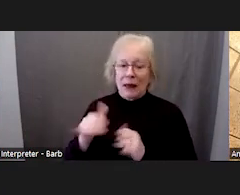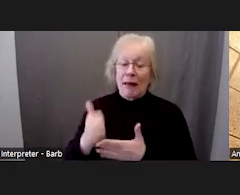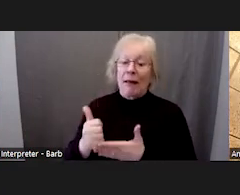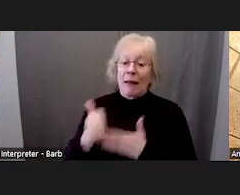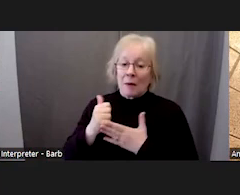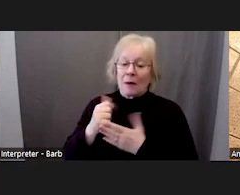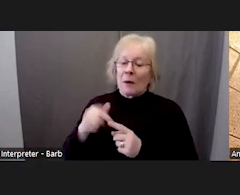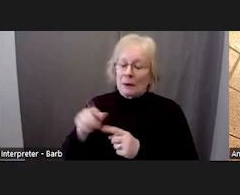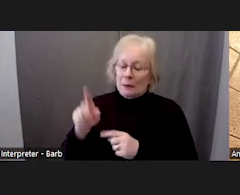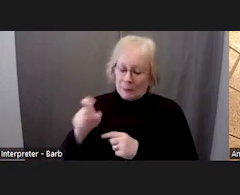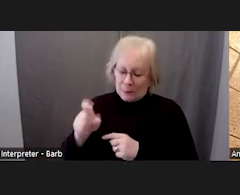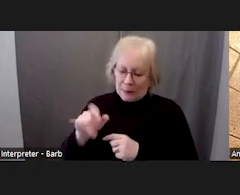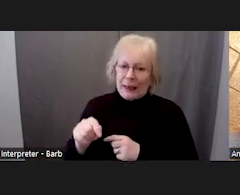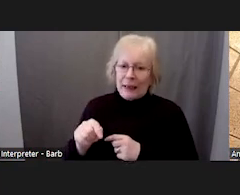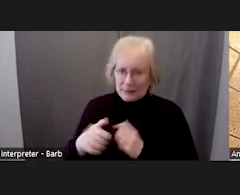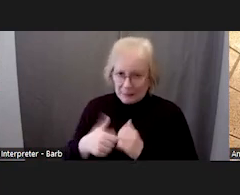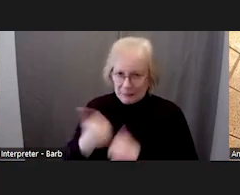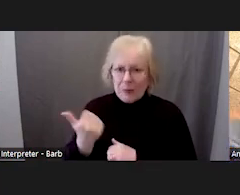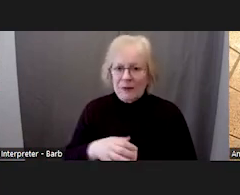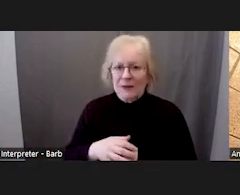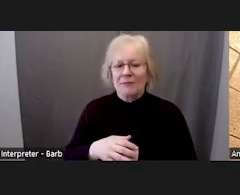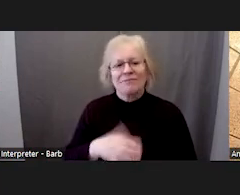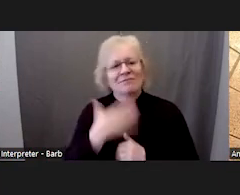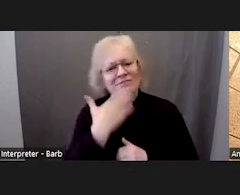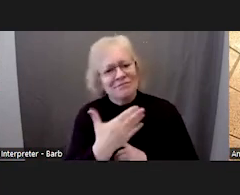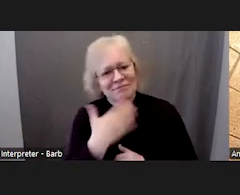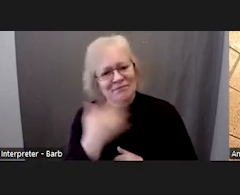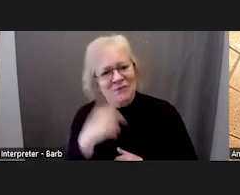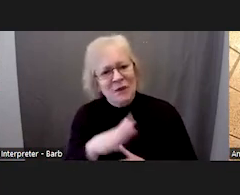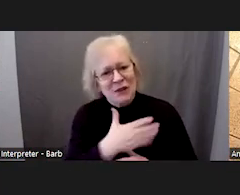most. Mostly. Thank you for sharing that.